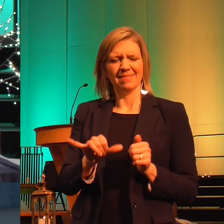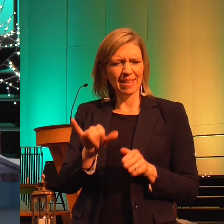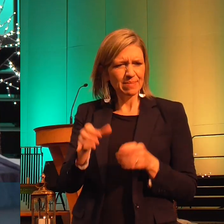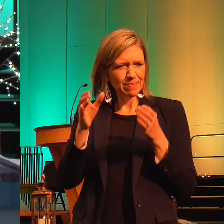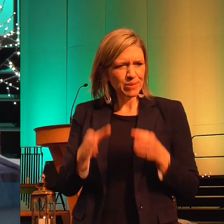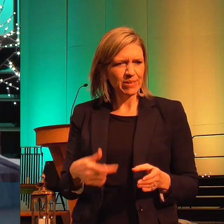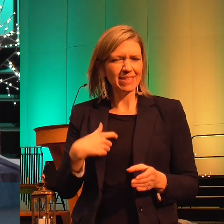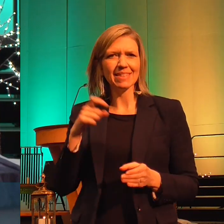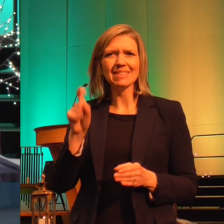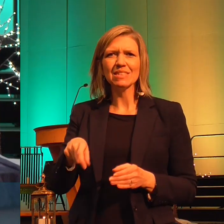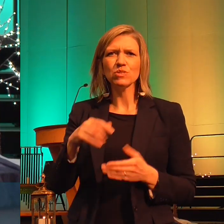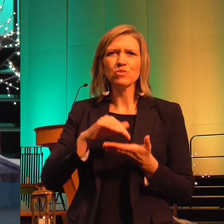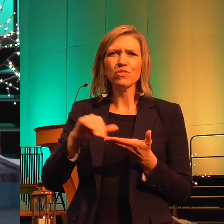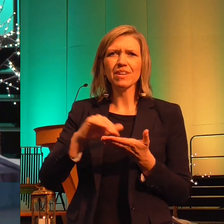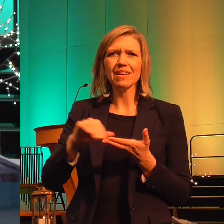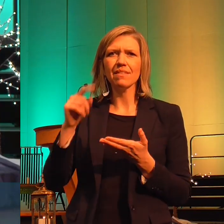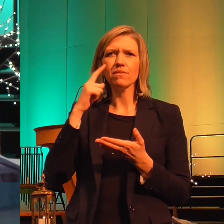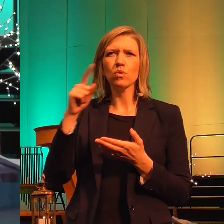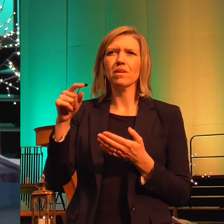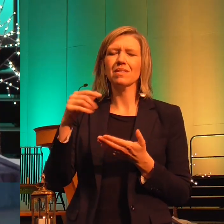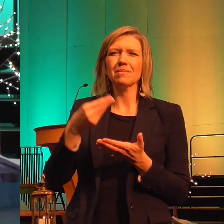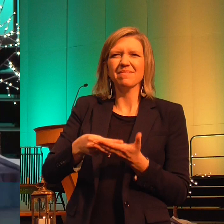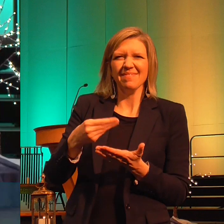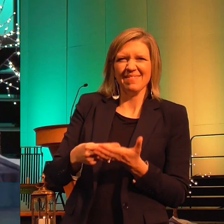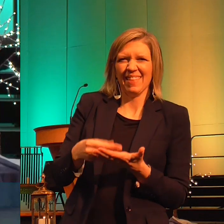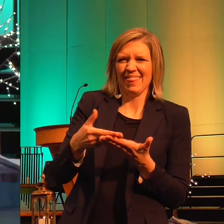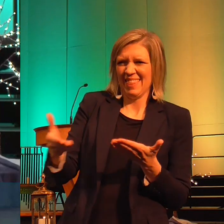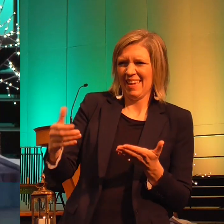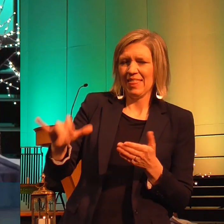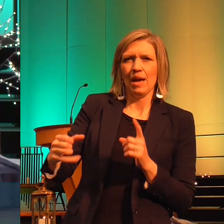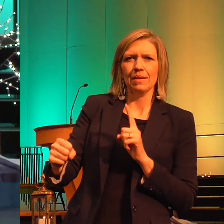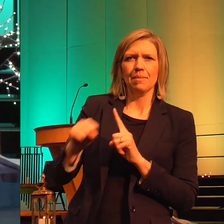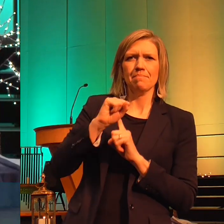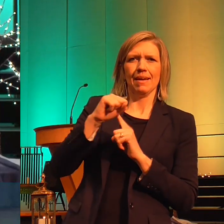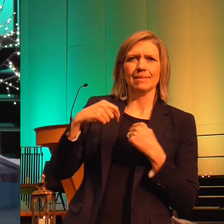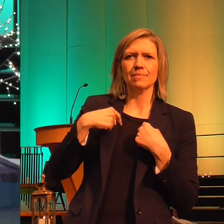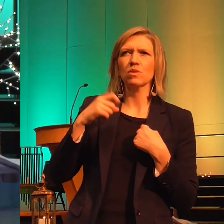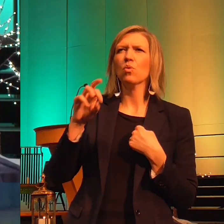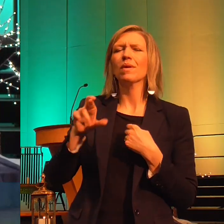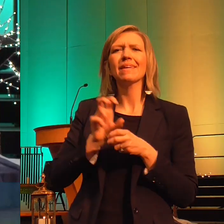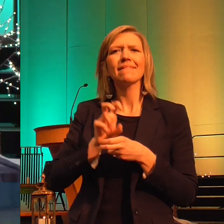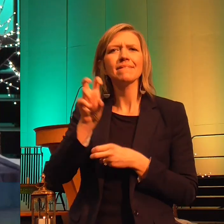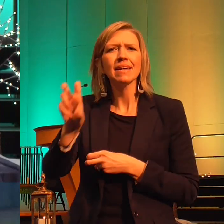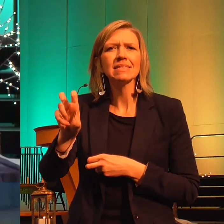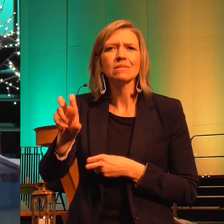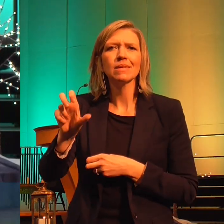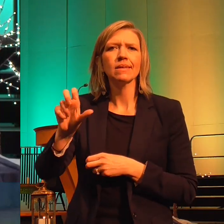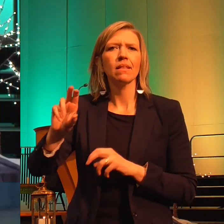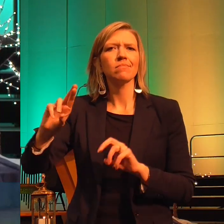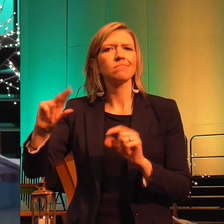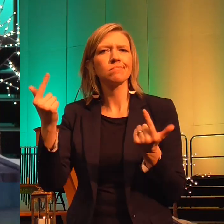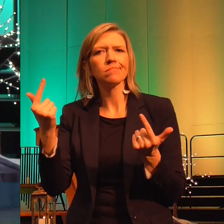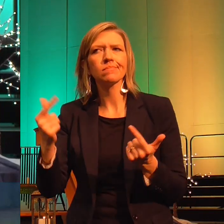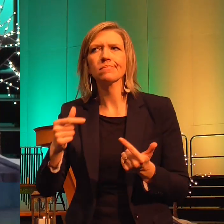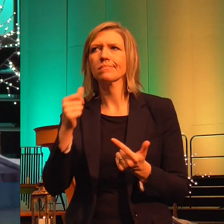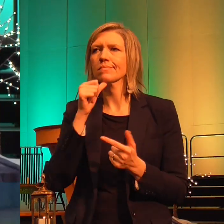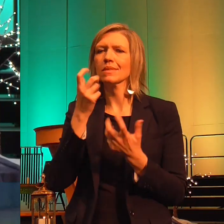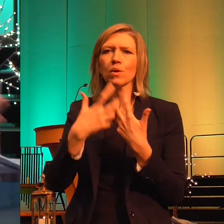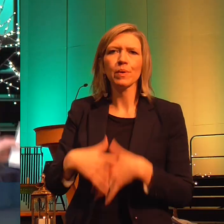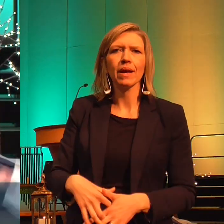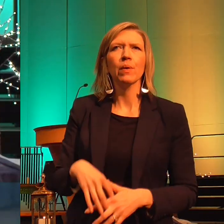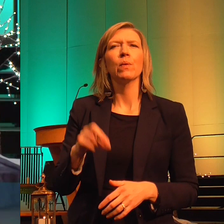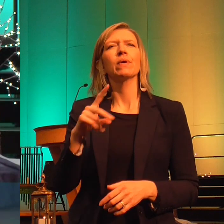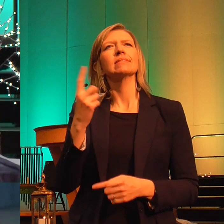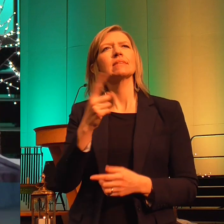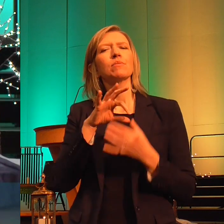forgive for some choice they made financially that impacted me, or some investment that I made that didn't work out, or something that happened in the markets, or